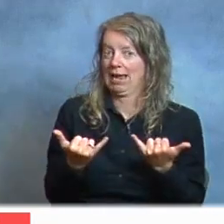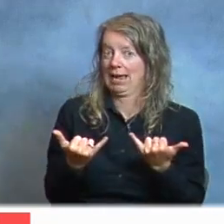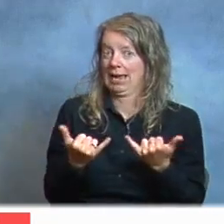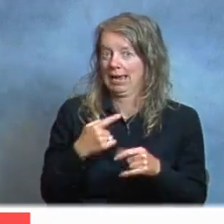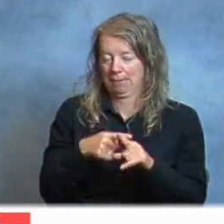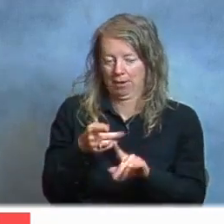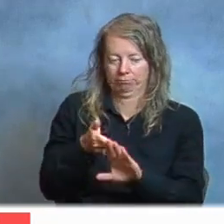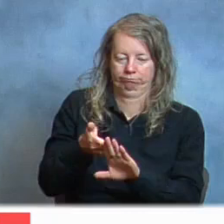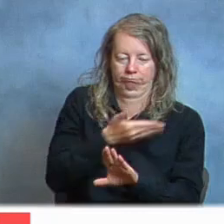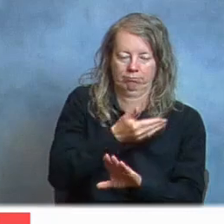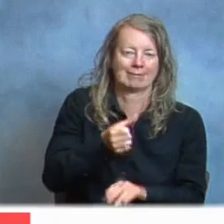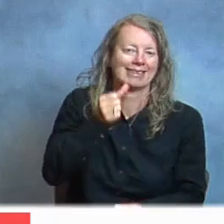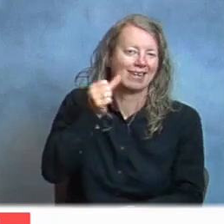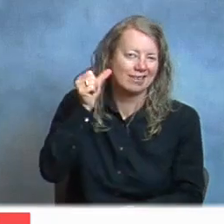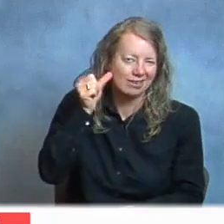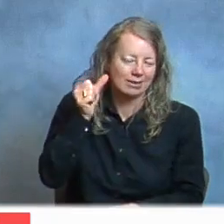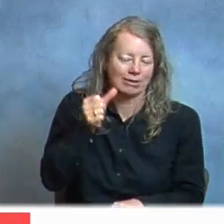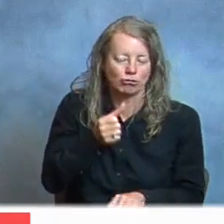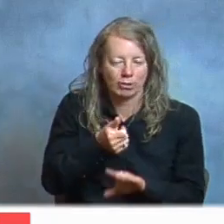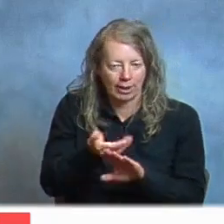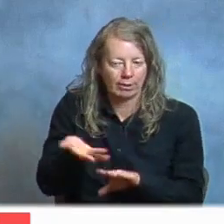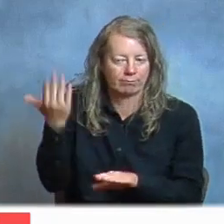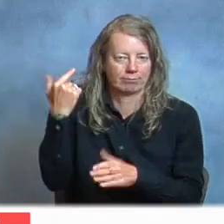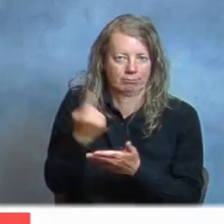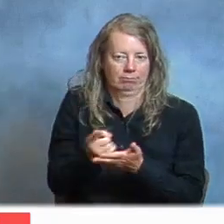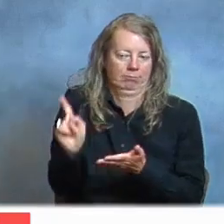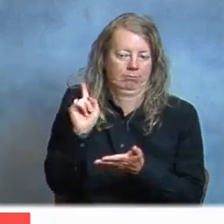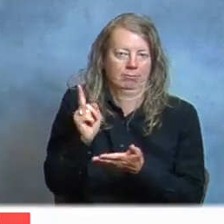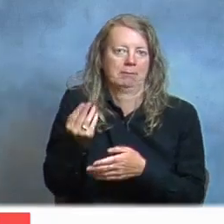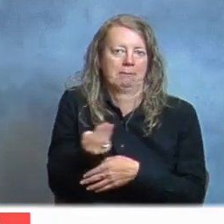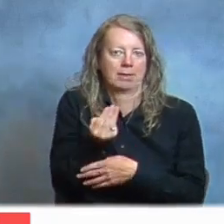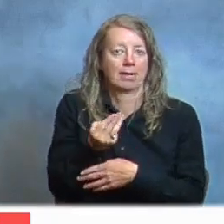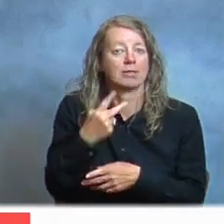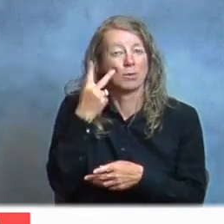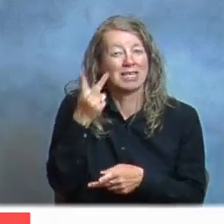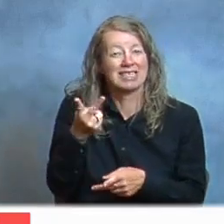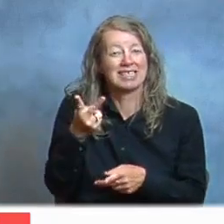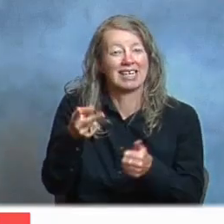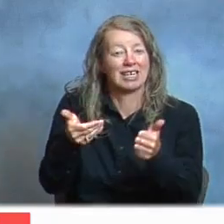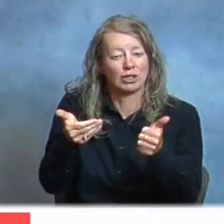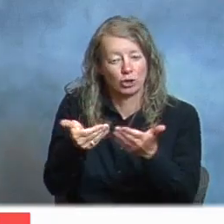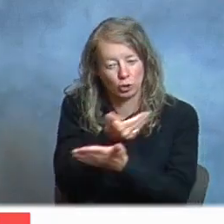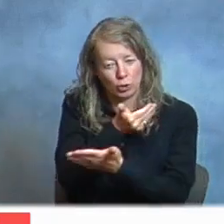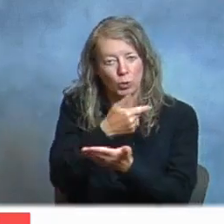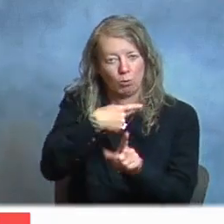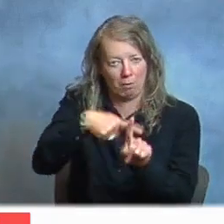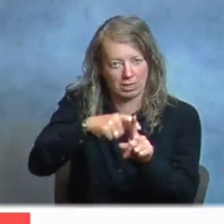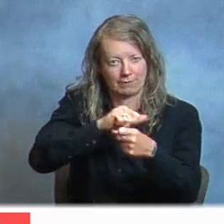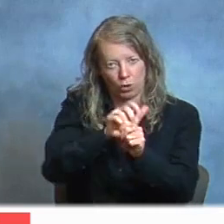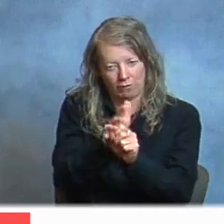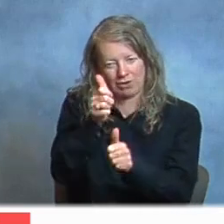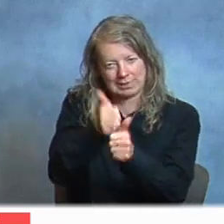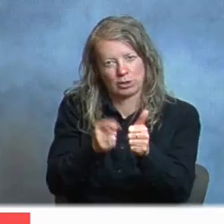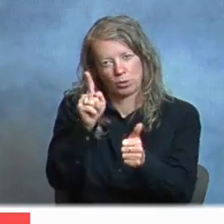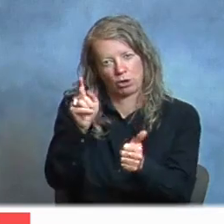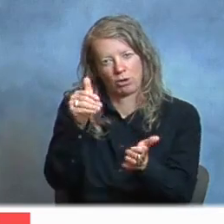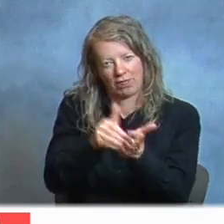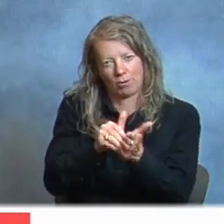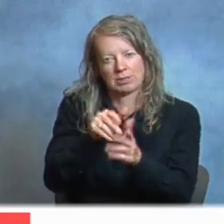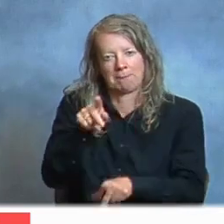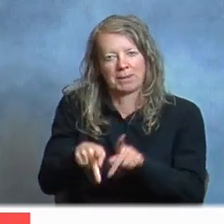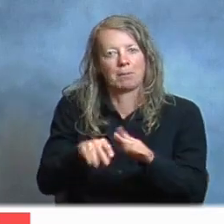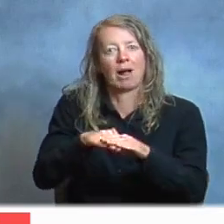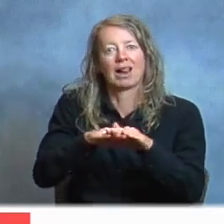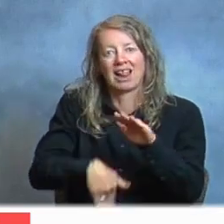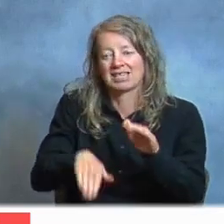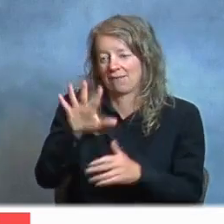from yesterday. And so we saw our new cases per 100,000 per week fall below 50, which we had not